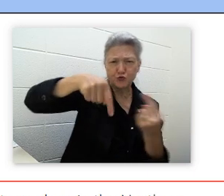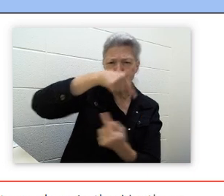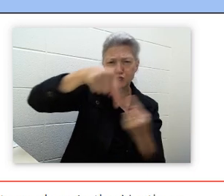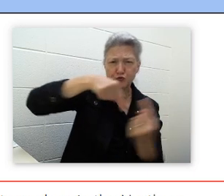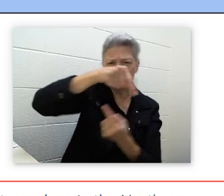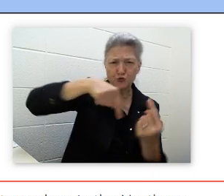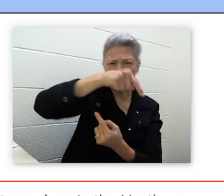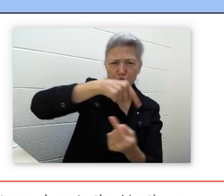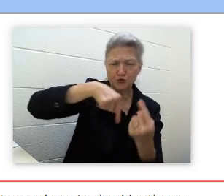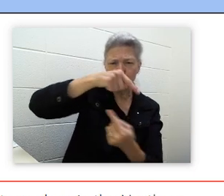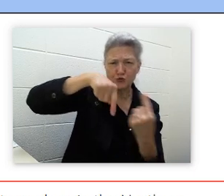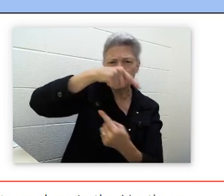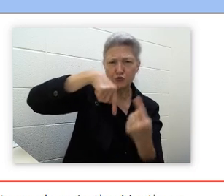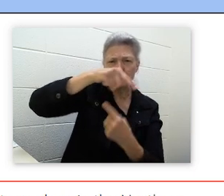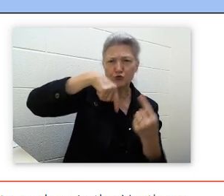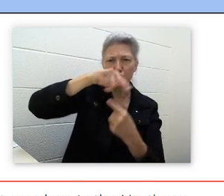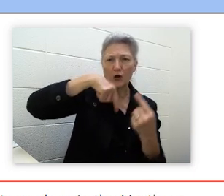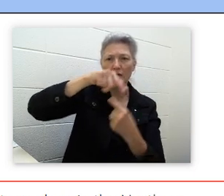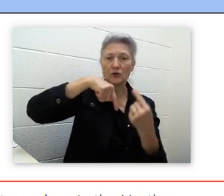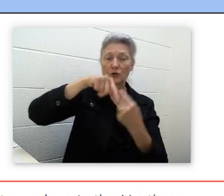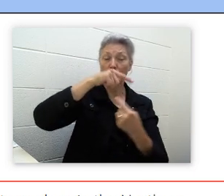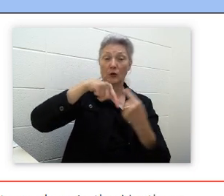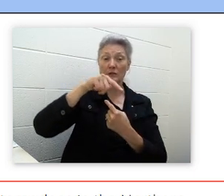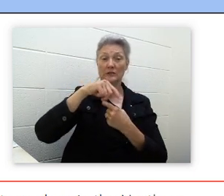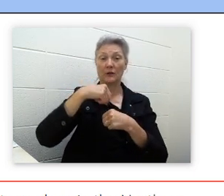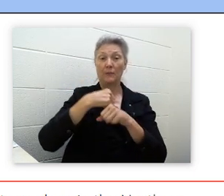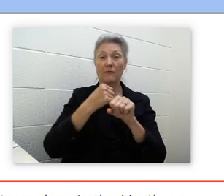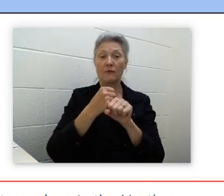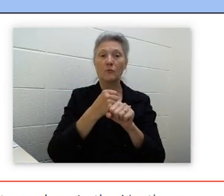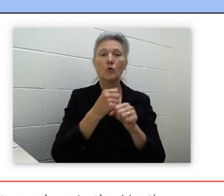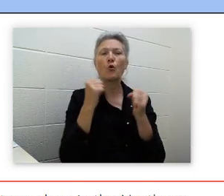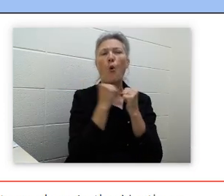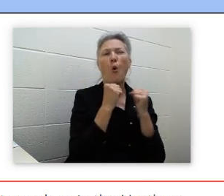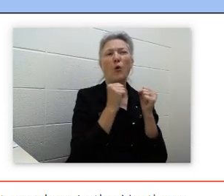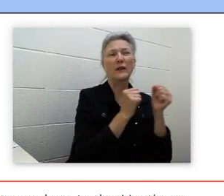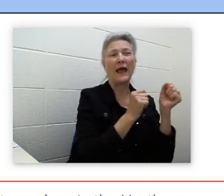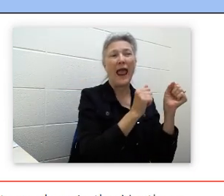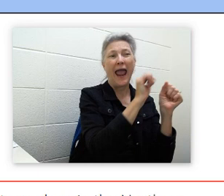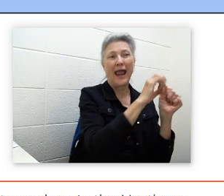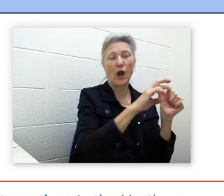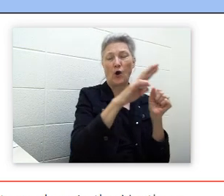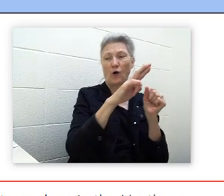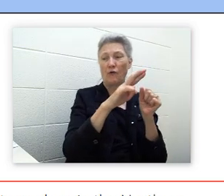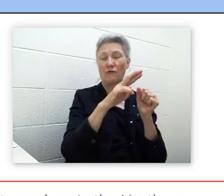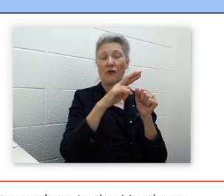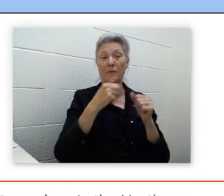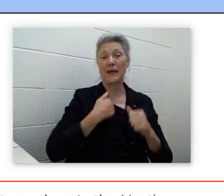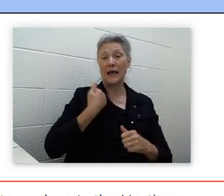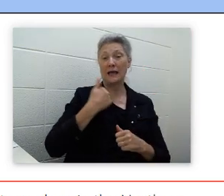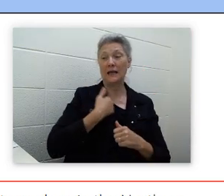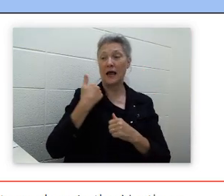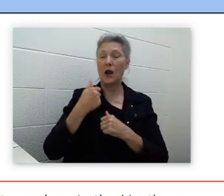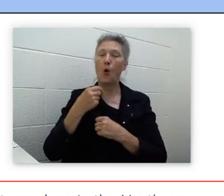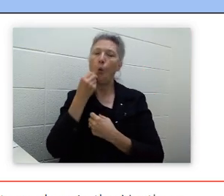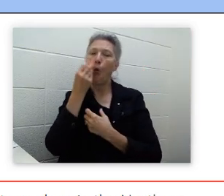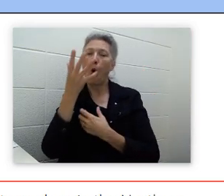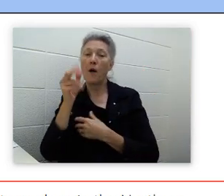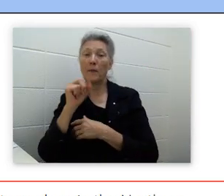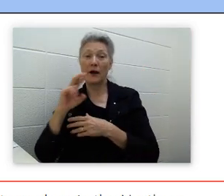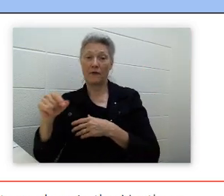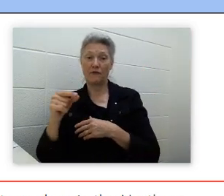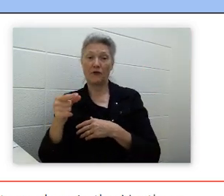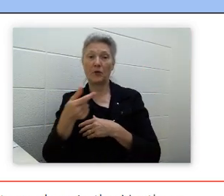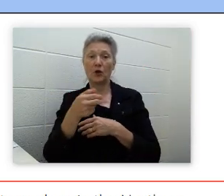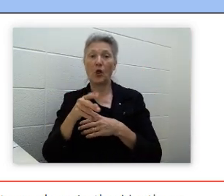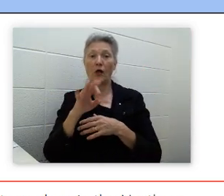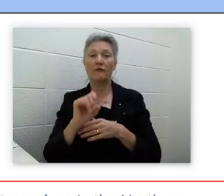form a tornado. Since the tornadoes are formed from cold air from Canada and warm air from the Gulf of Mexico, tornadoes typically